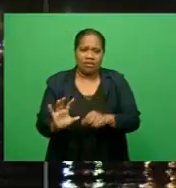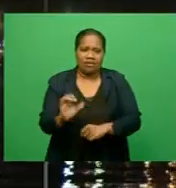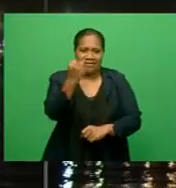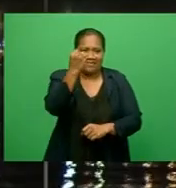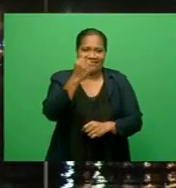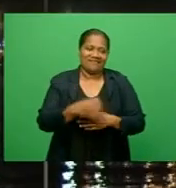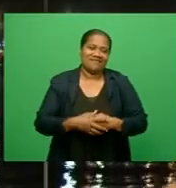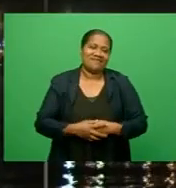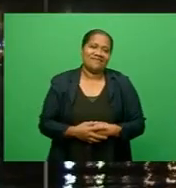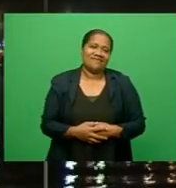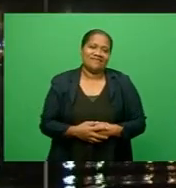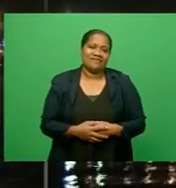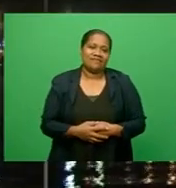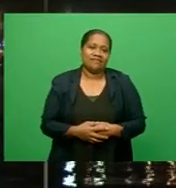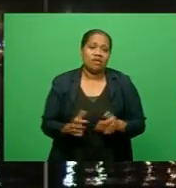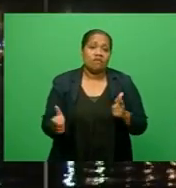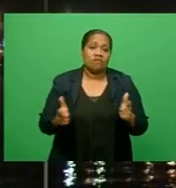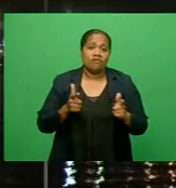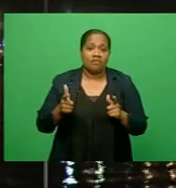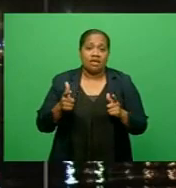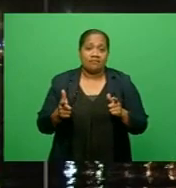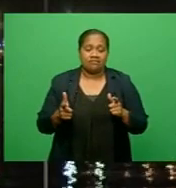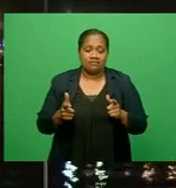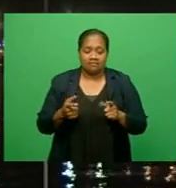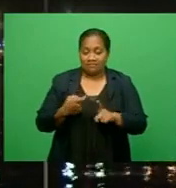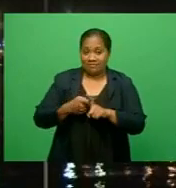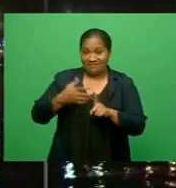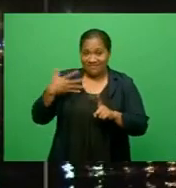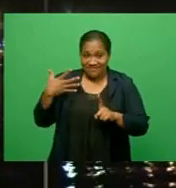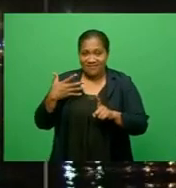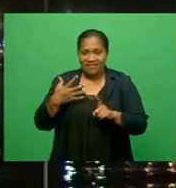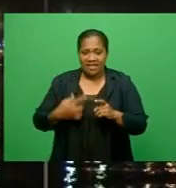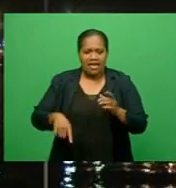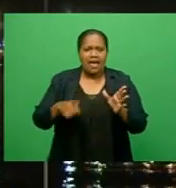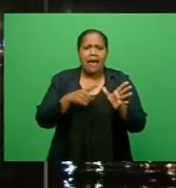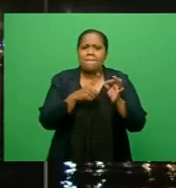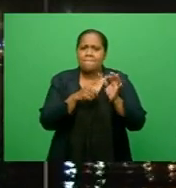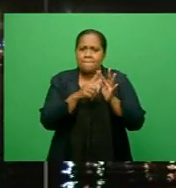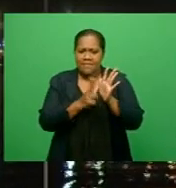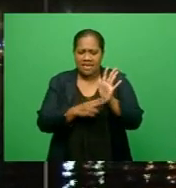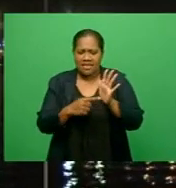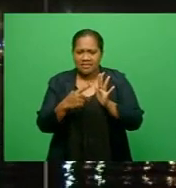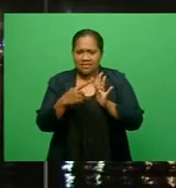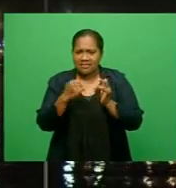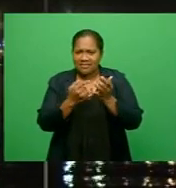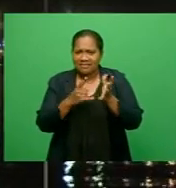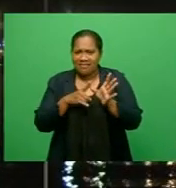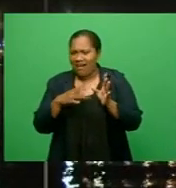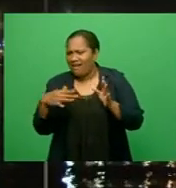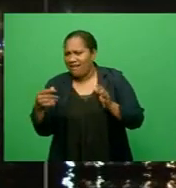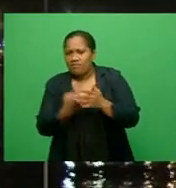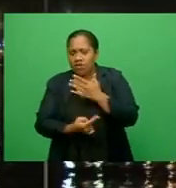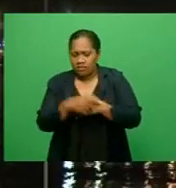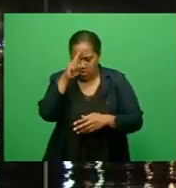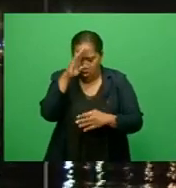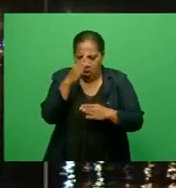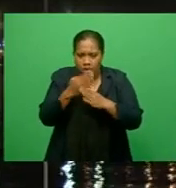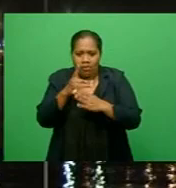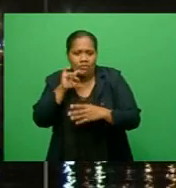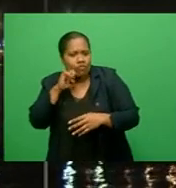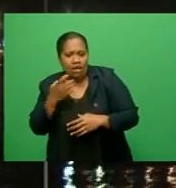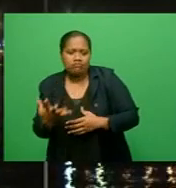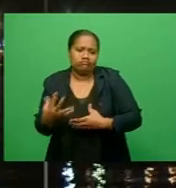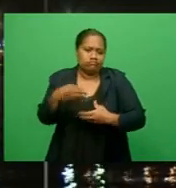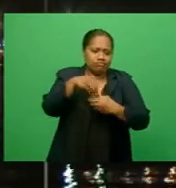Sports. Former Sevens utility Apinisa, the Kambalavu, is hoping to make a return to the Sevens arena